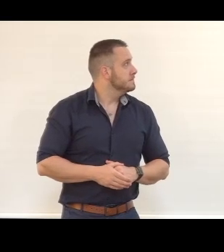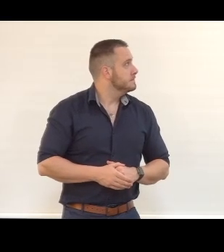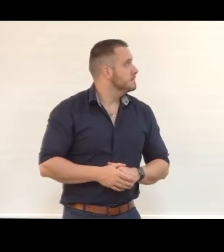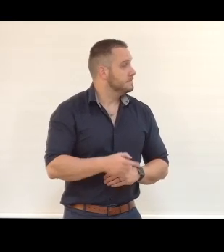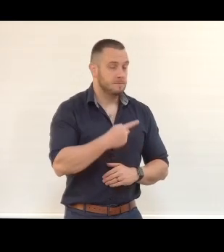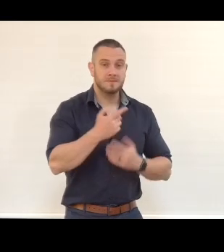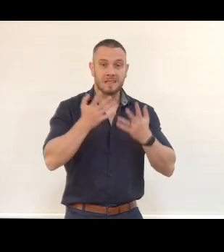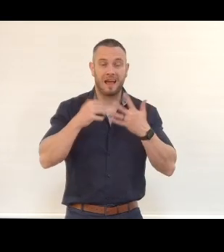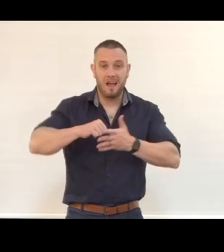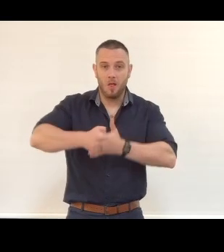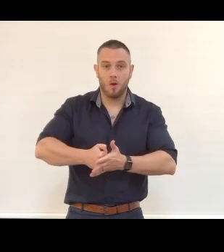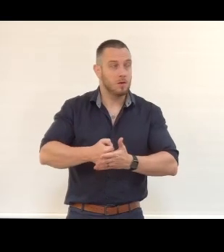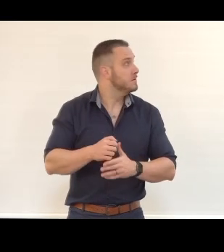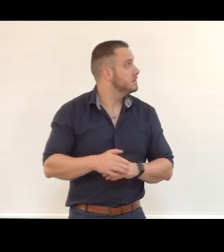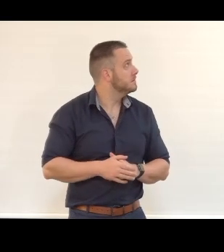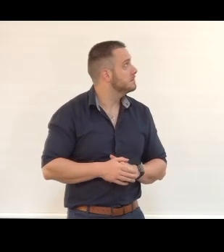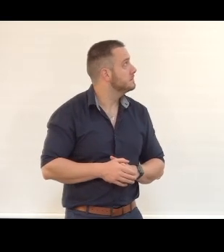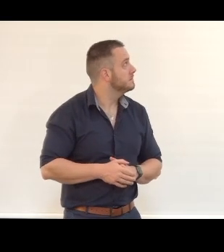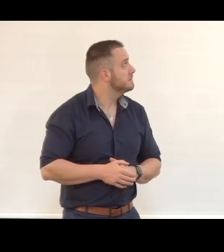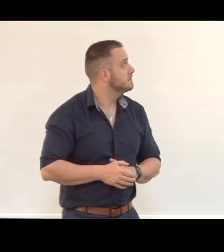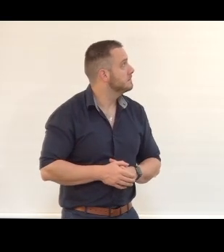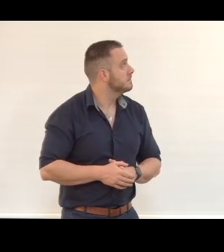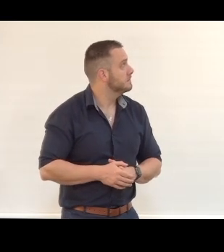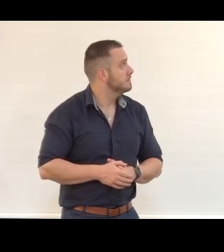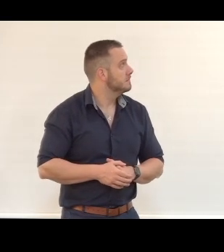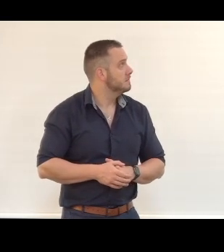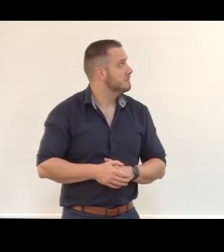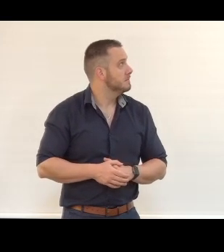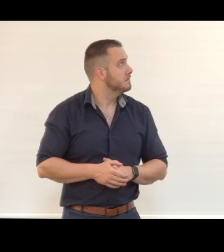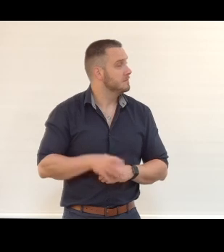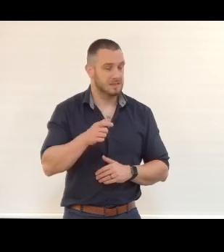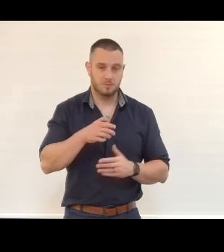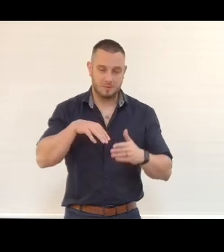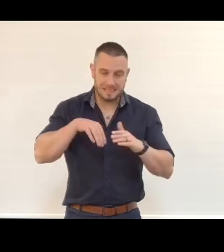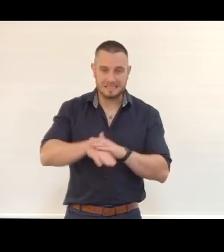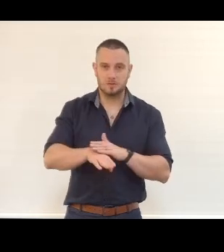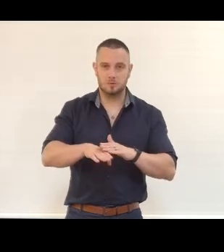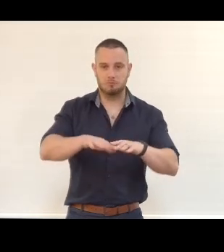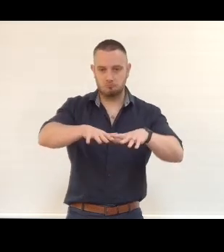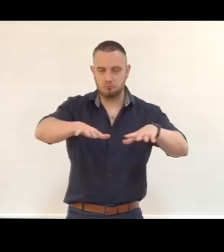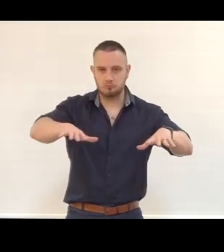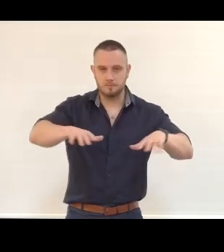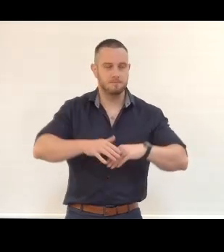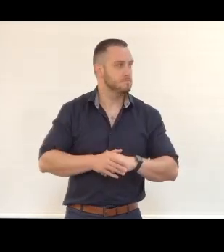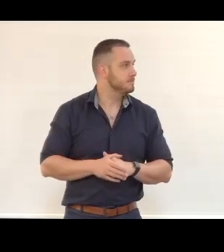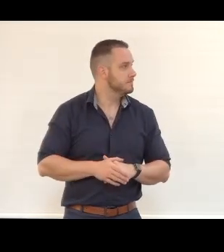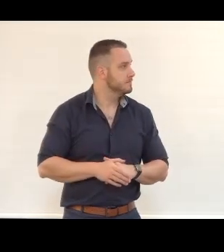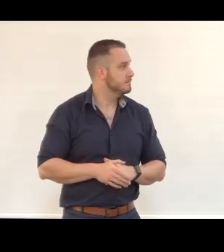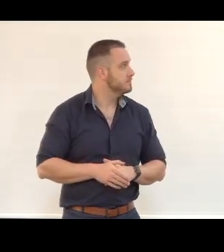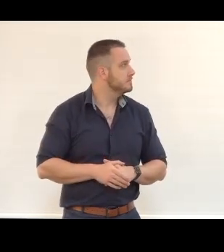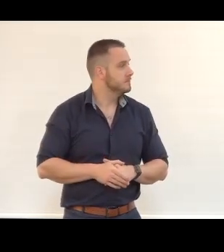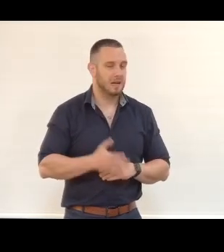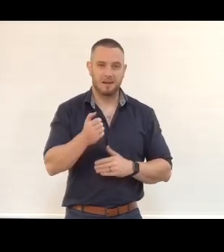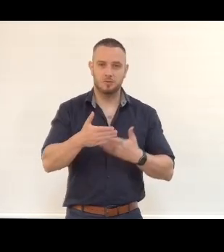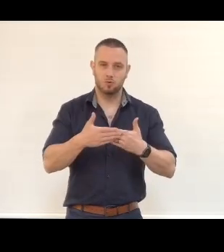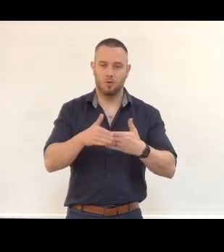This is the airlock, so the door you see there is a door towards the habitat. And at the right side, it's not super visible, but that's a door to